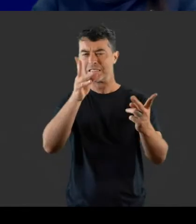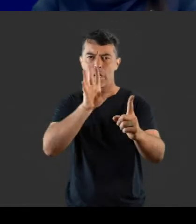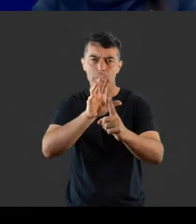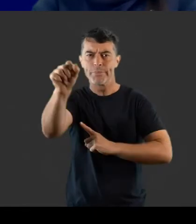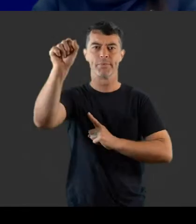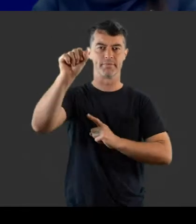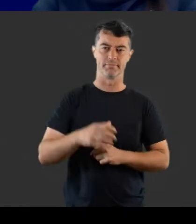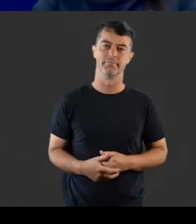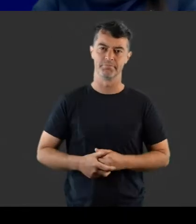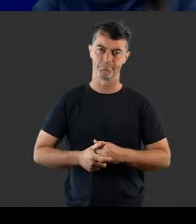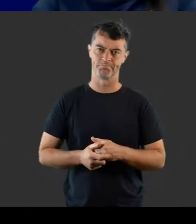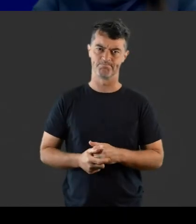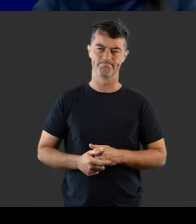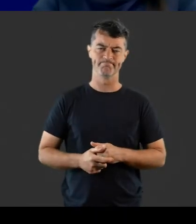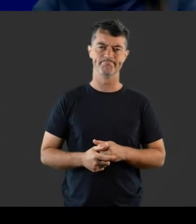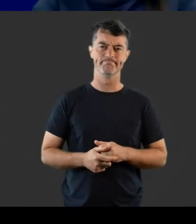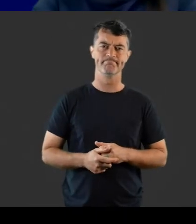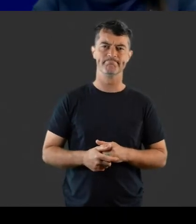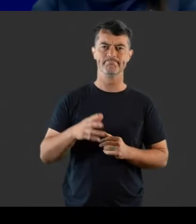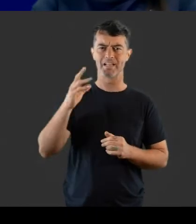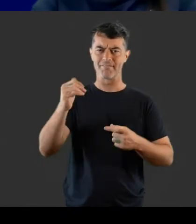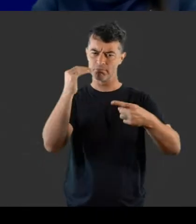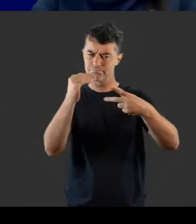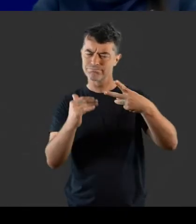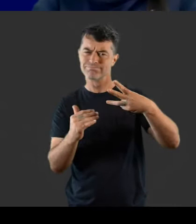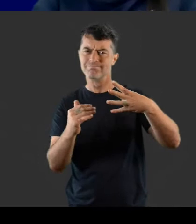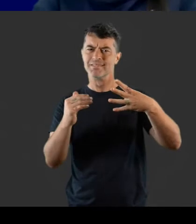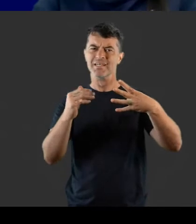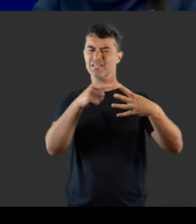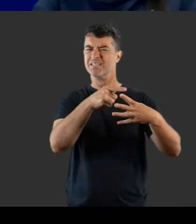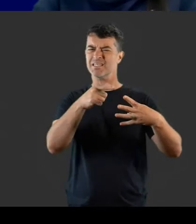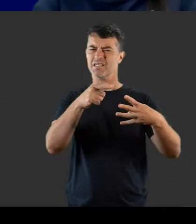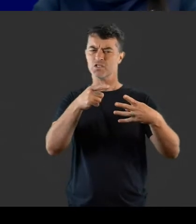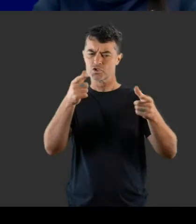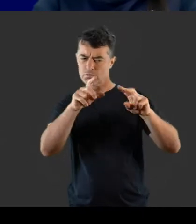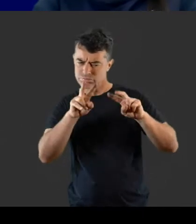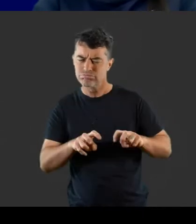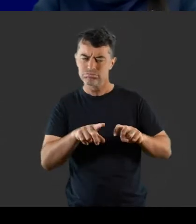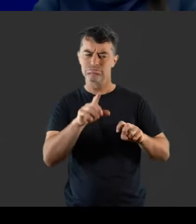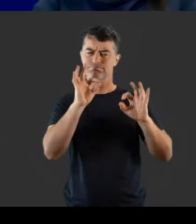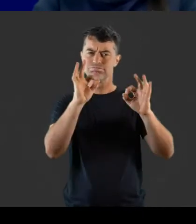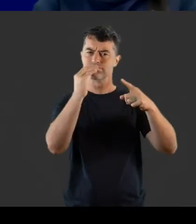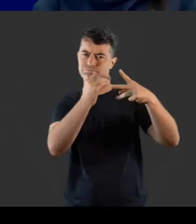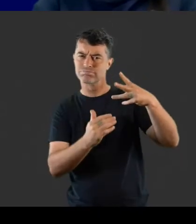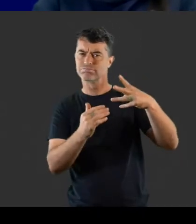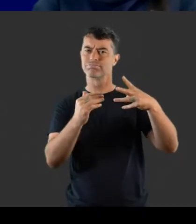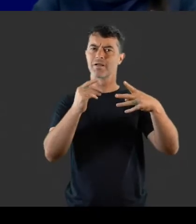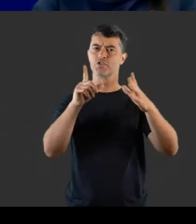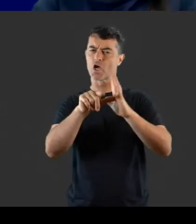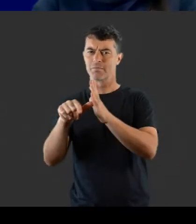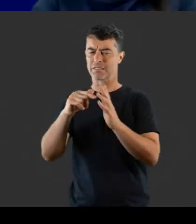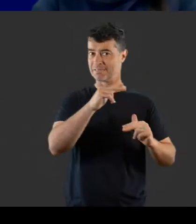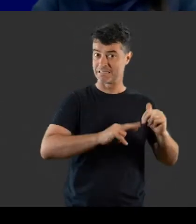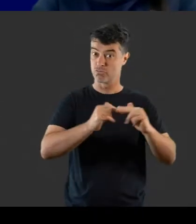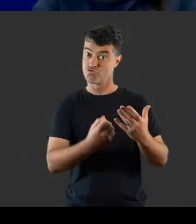ensuring vision issues are detected early. There are defined critical periods of vision development with various